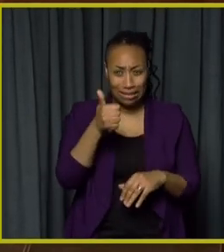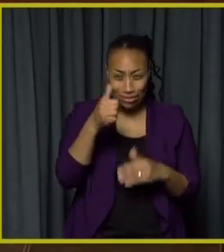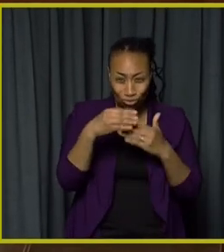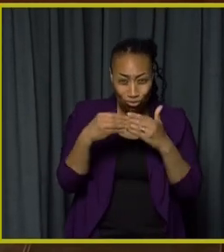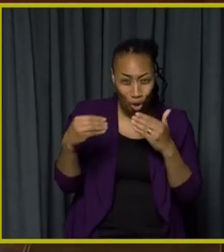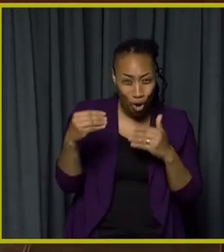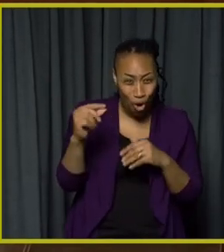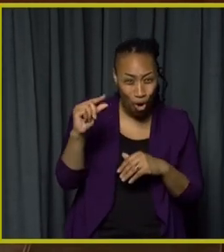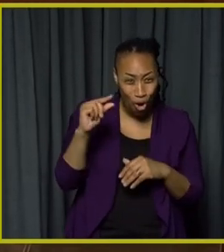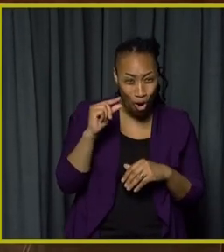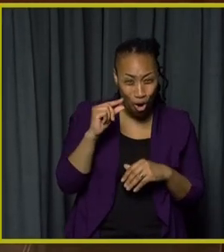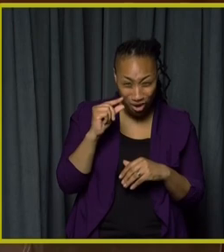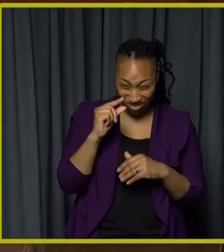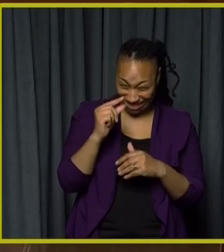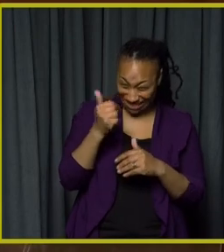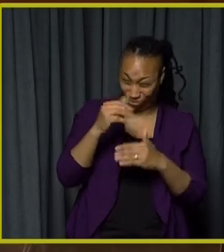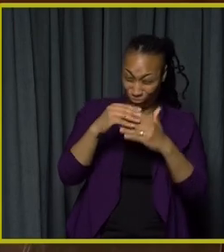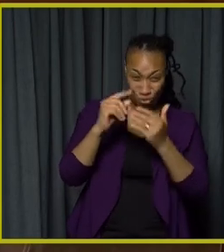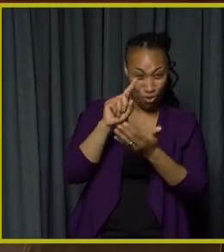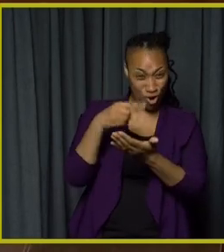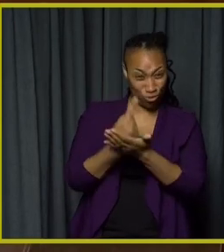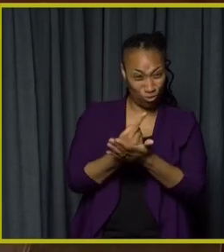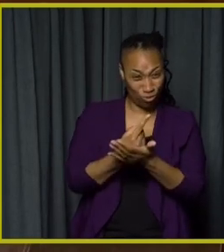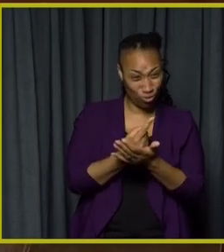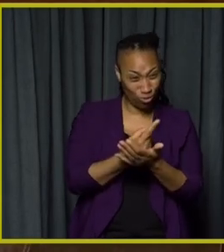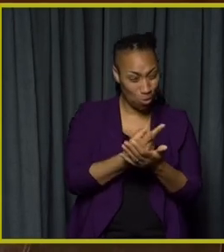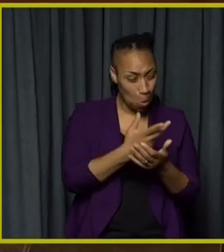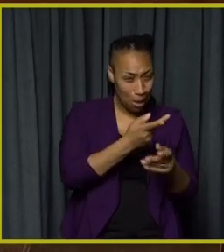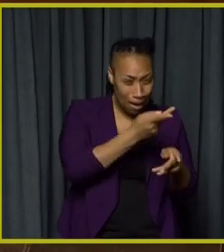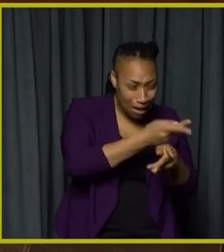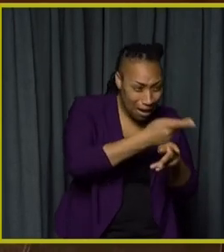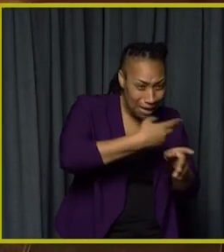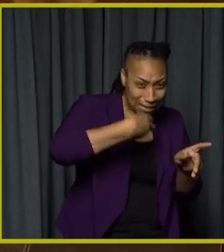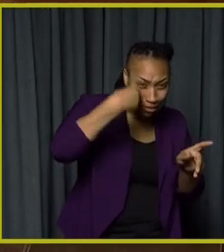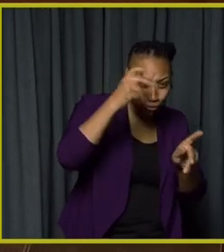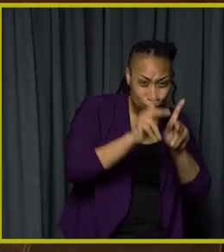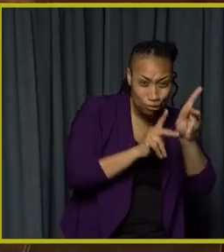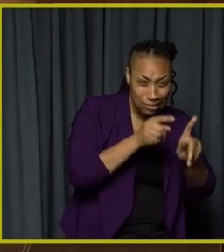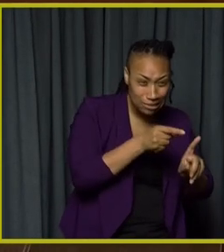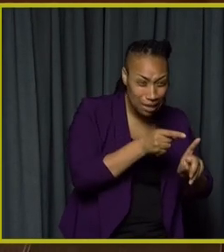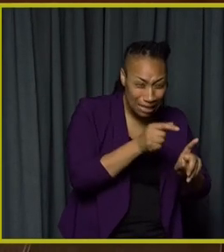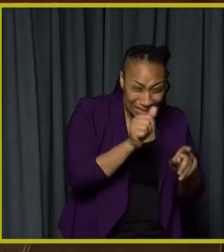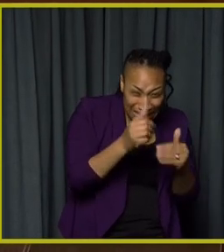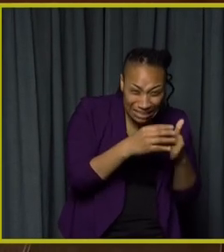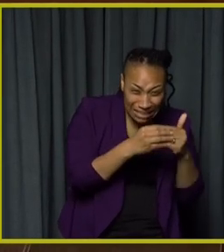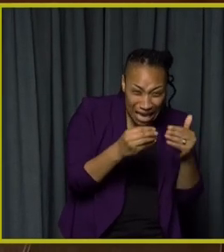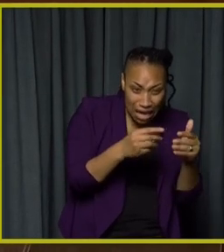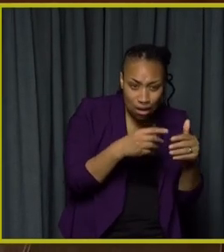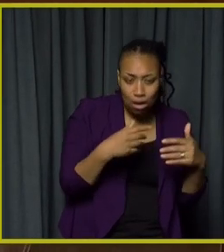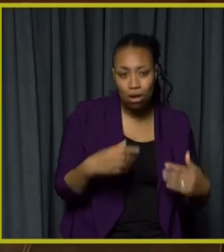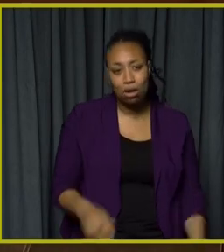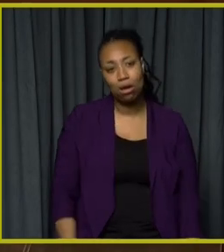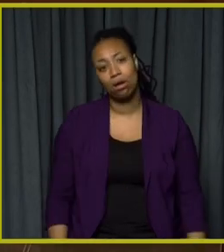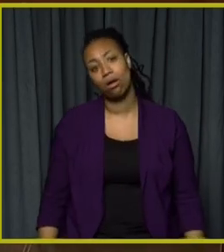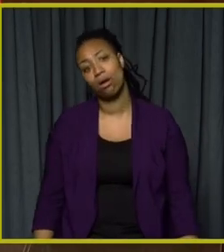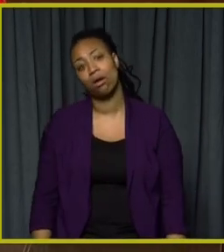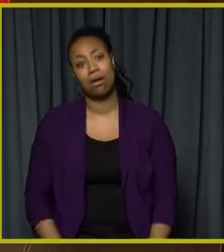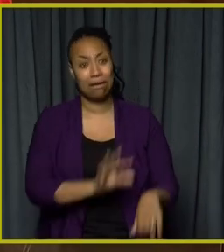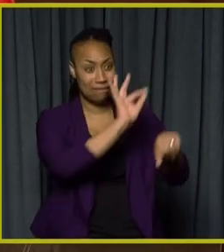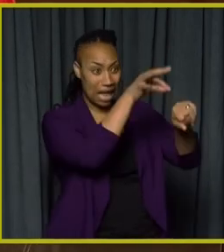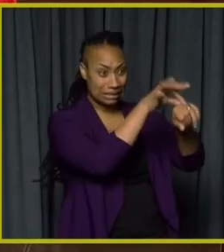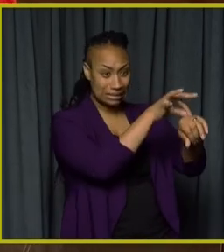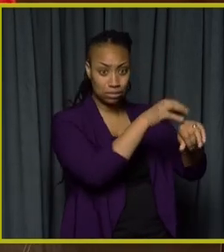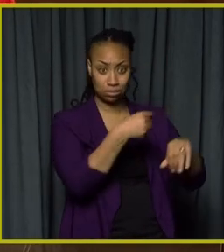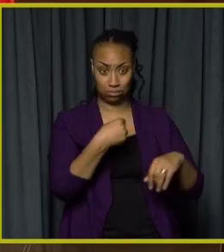taking care of some of the most vulnerable citizens in this nation. Neither Mo nor I, neither one of us have benefits,